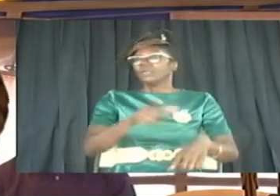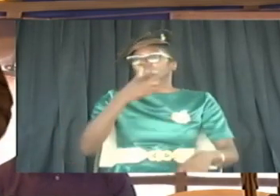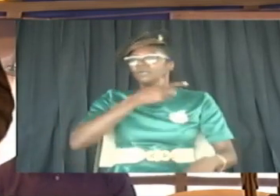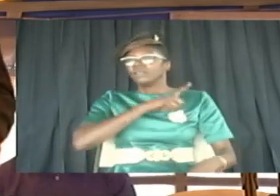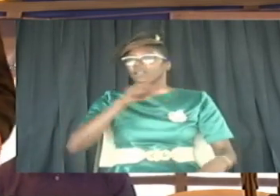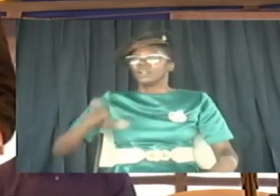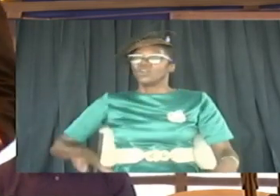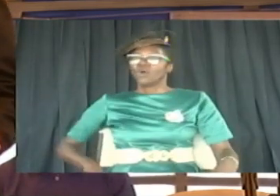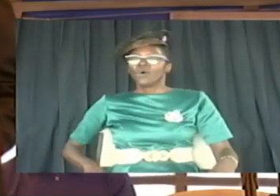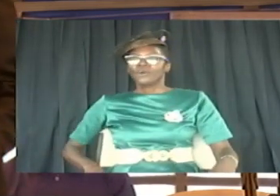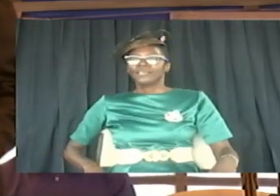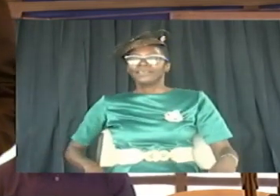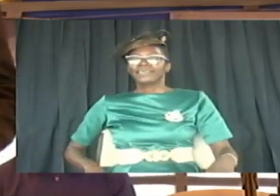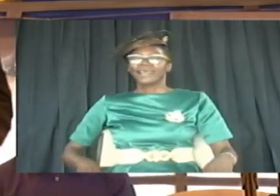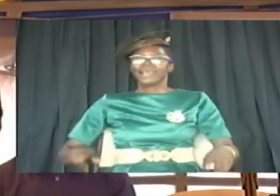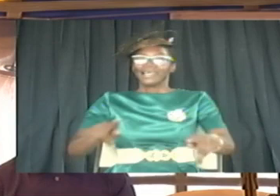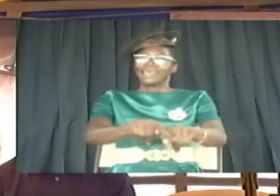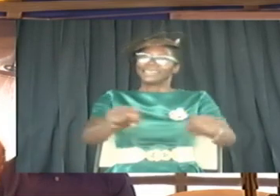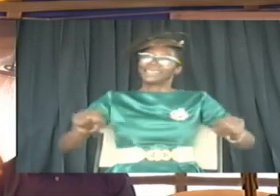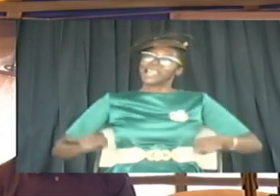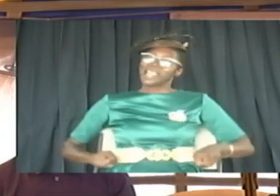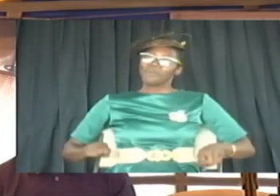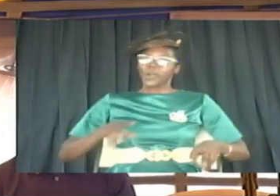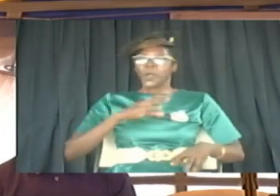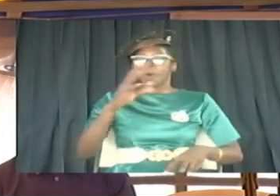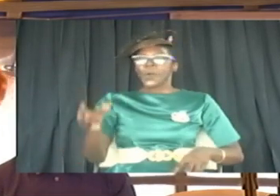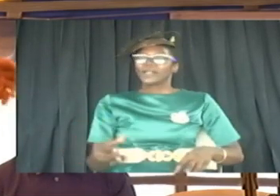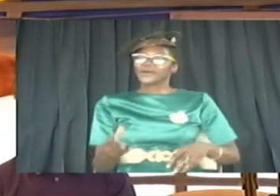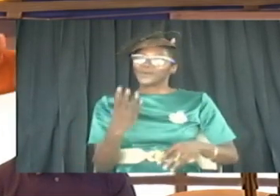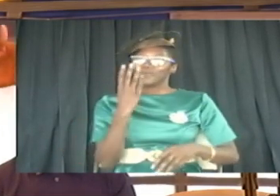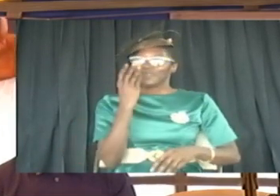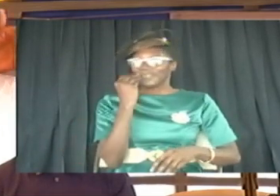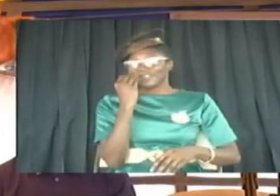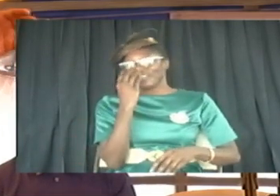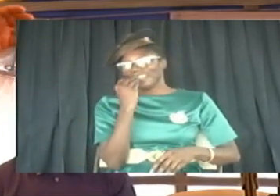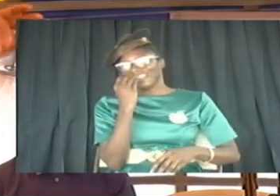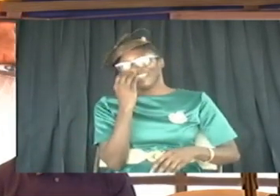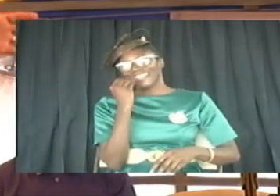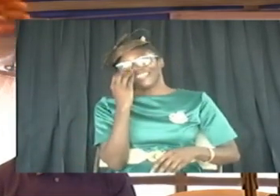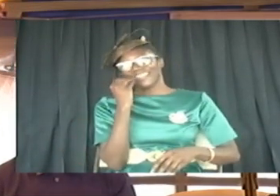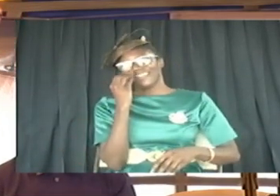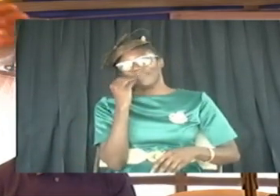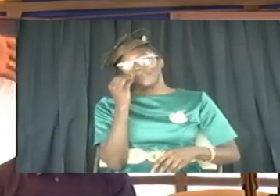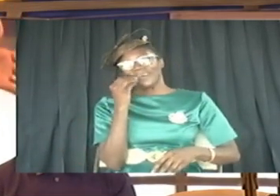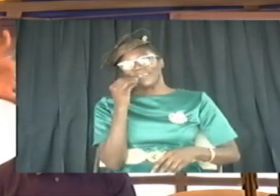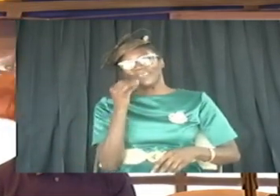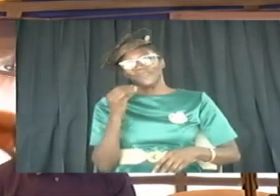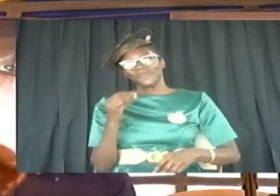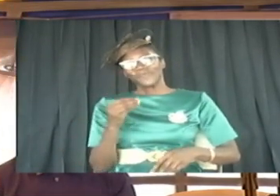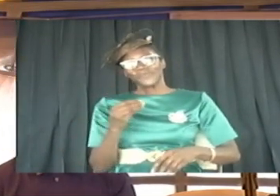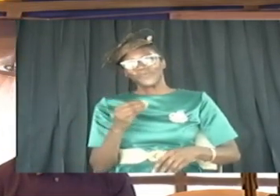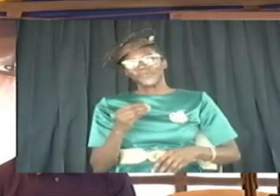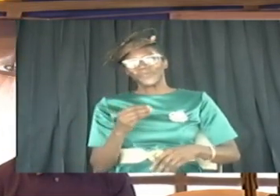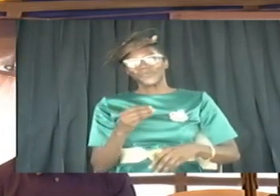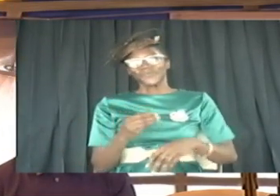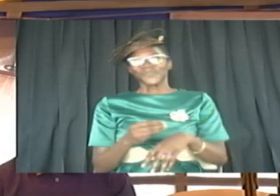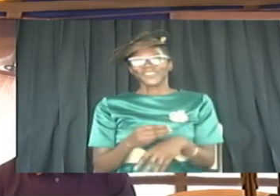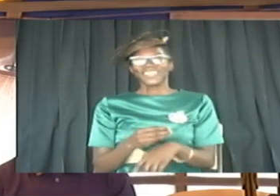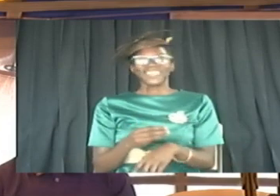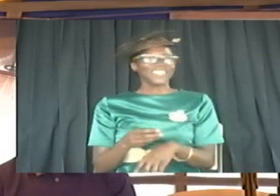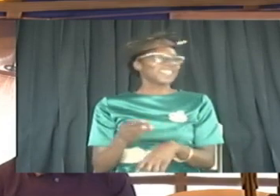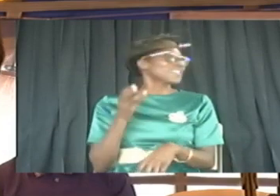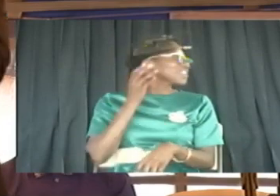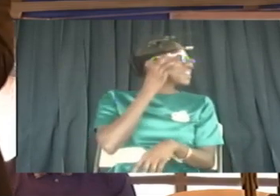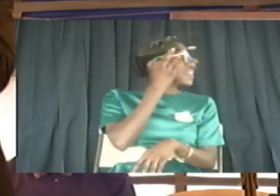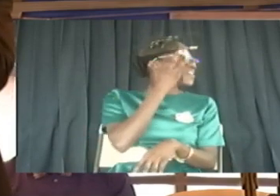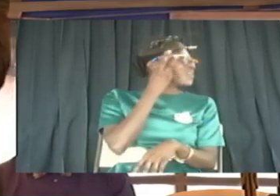to supper, because we are going to be having communion. We are going to be feasting and fellowshipping, amen,